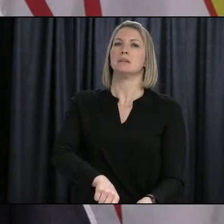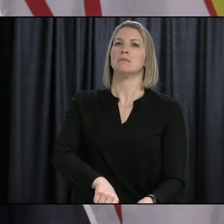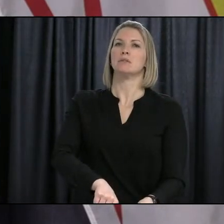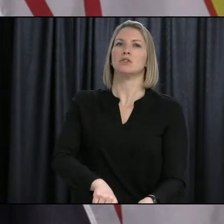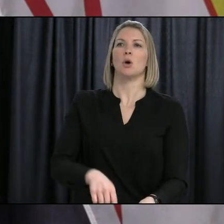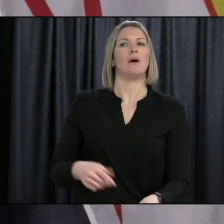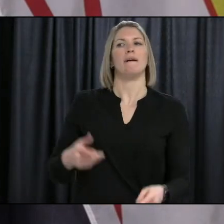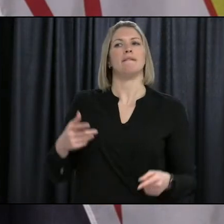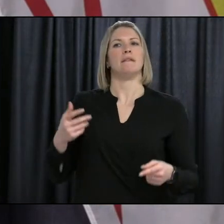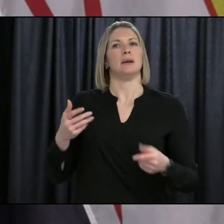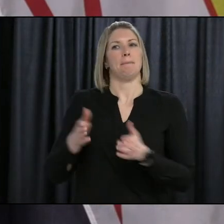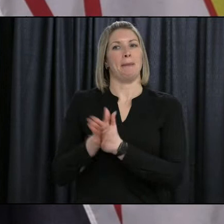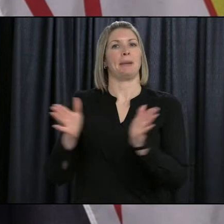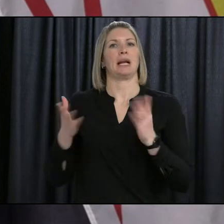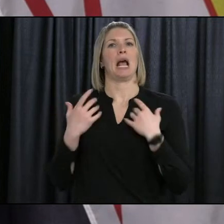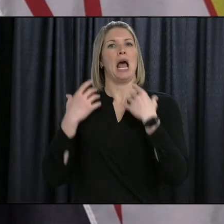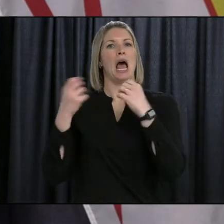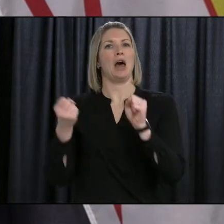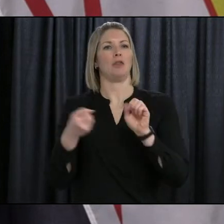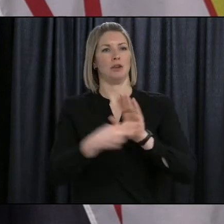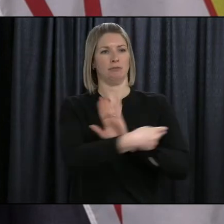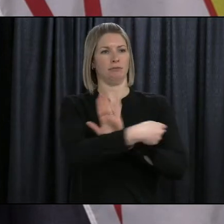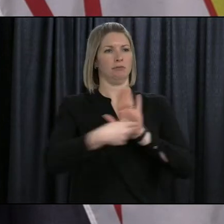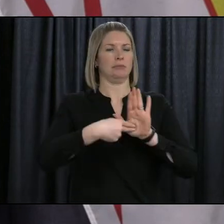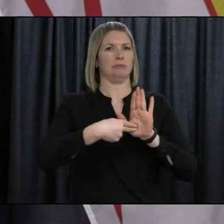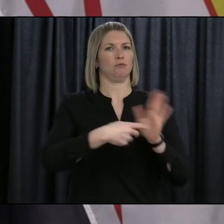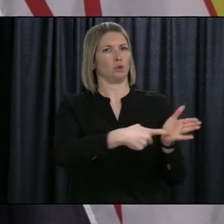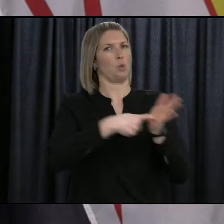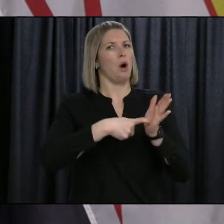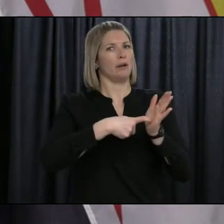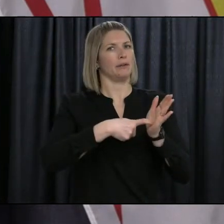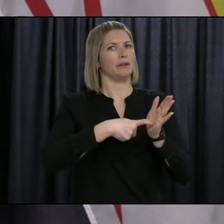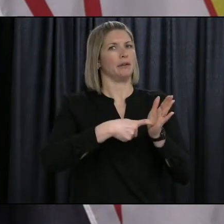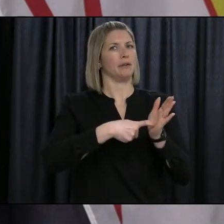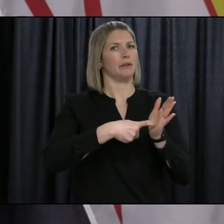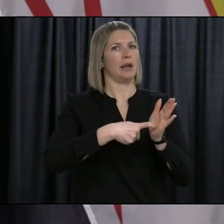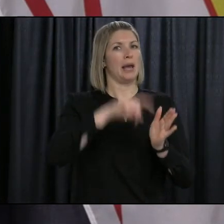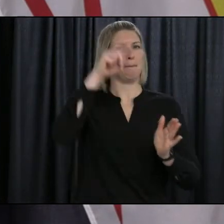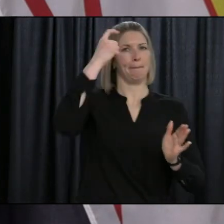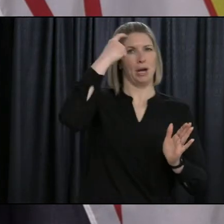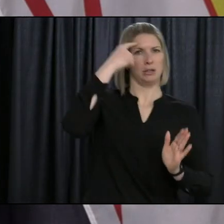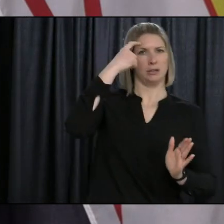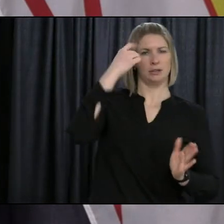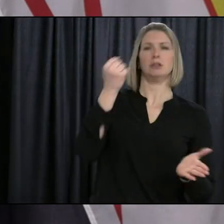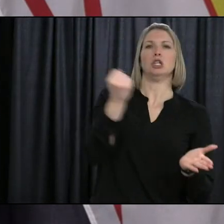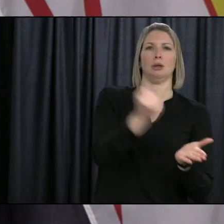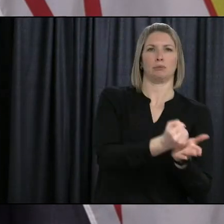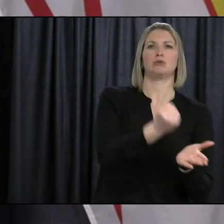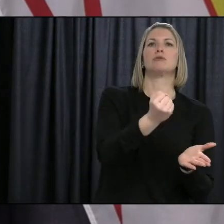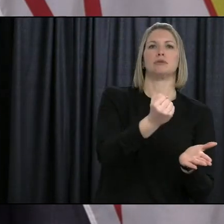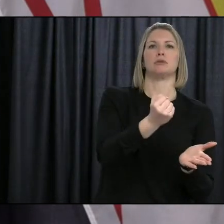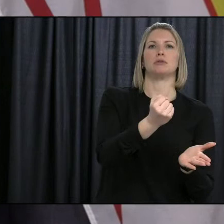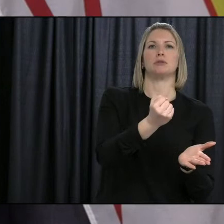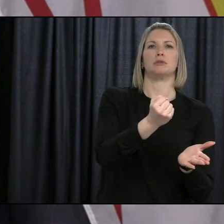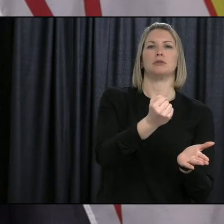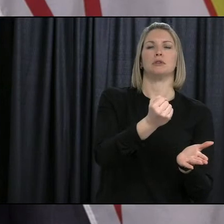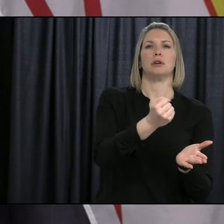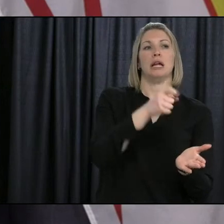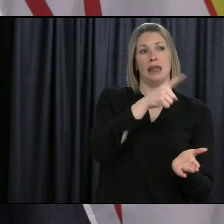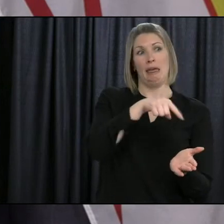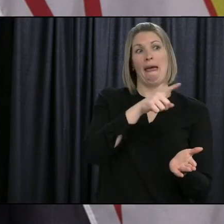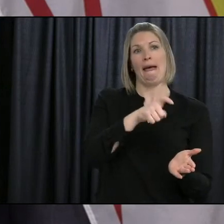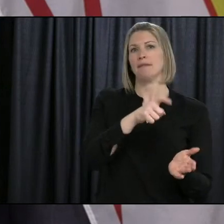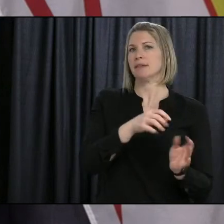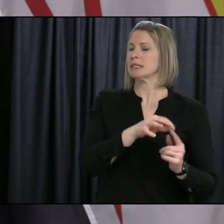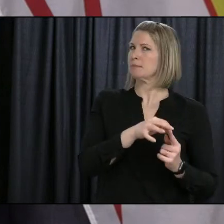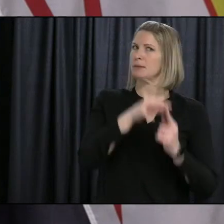essential by the employer, and they have to, they do have to follow certain